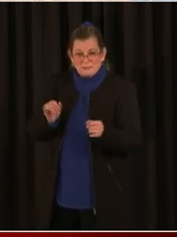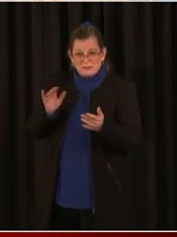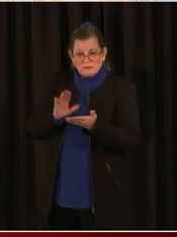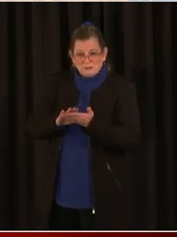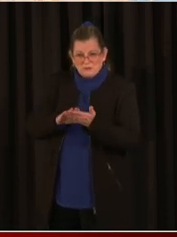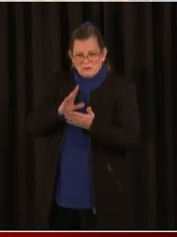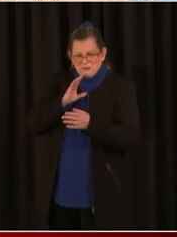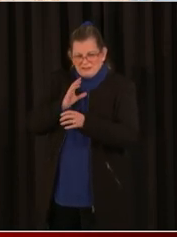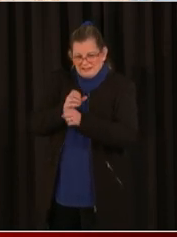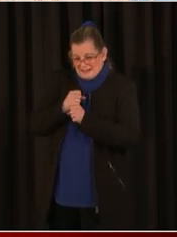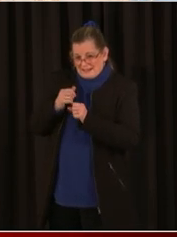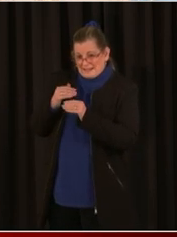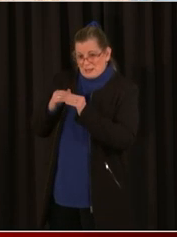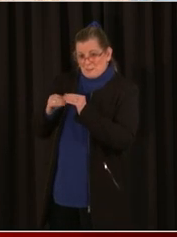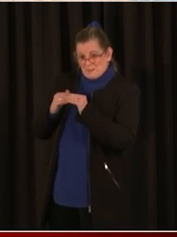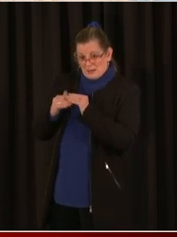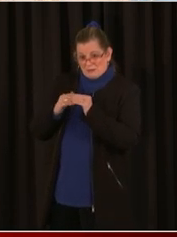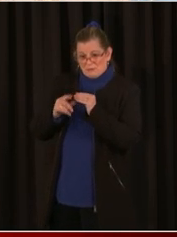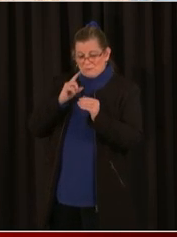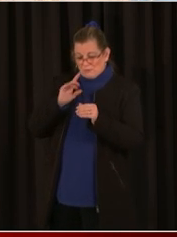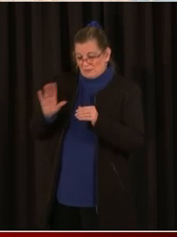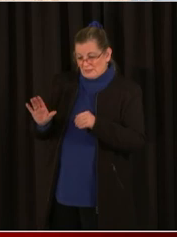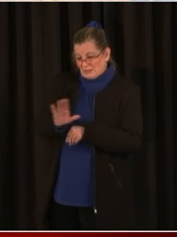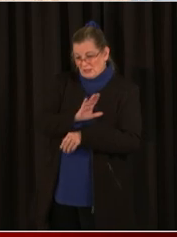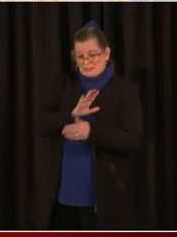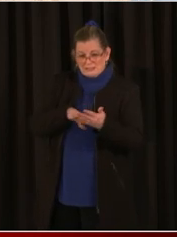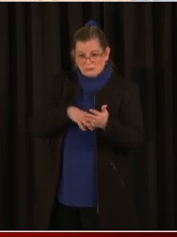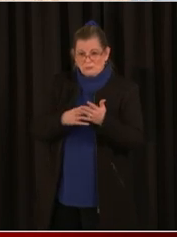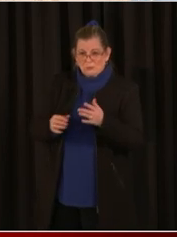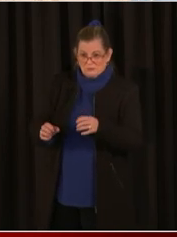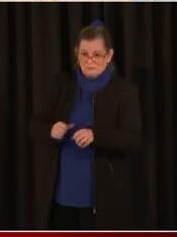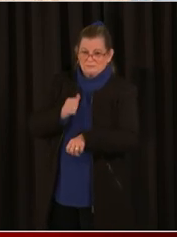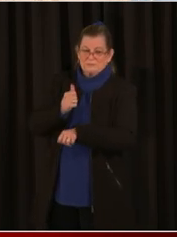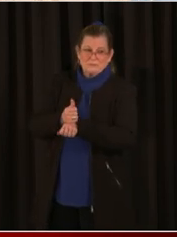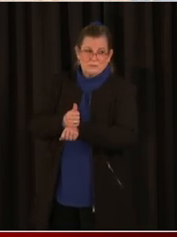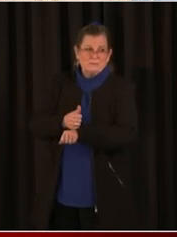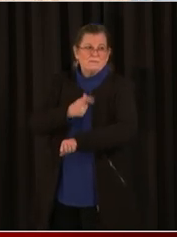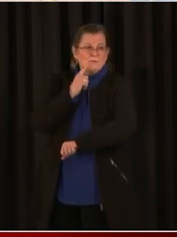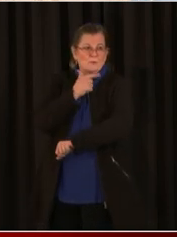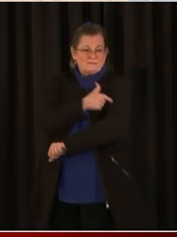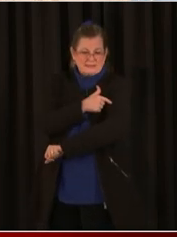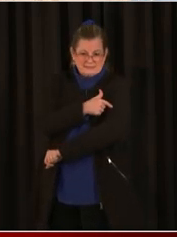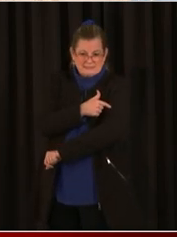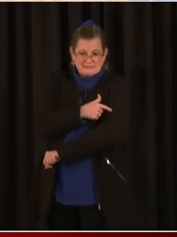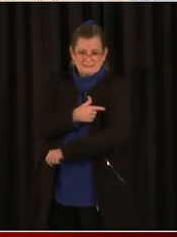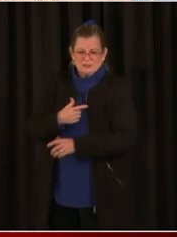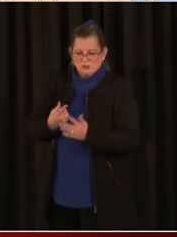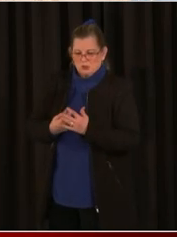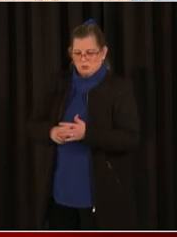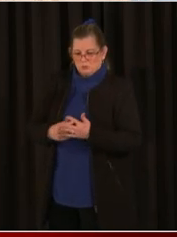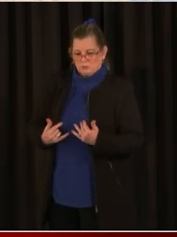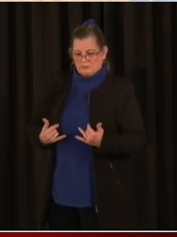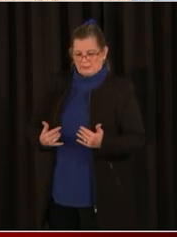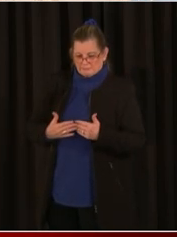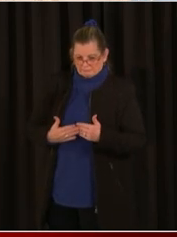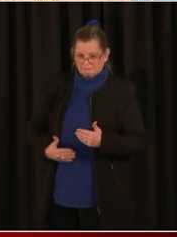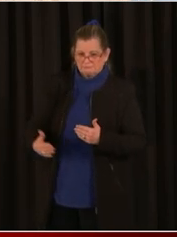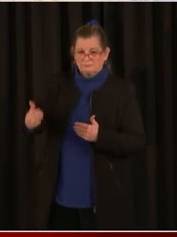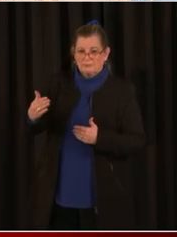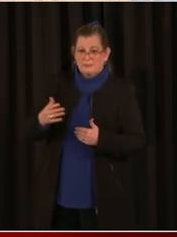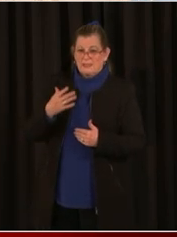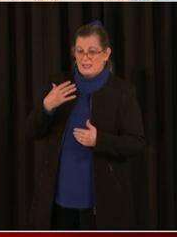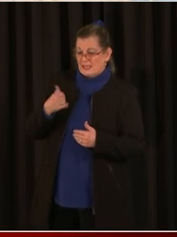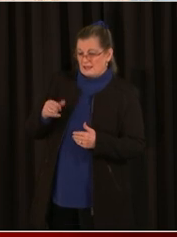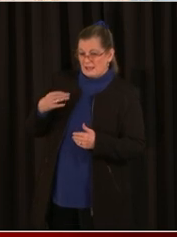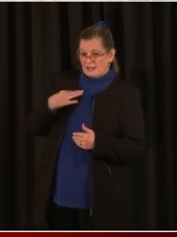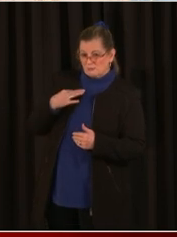get an email about how to schedule an appointment for their vaccination beginning today. So